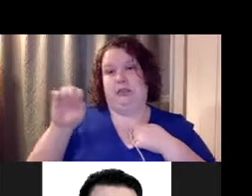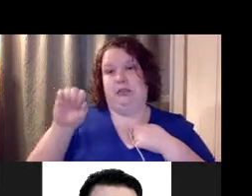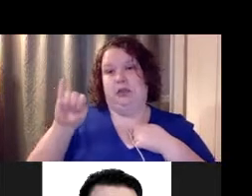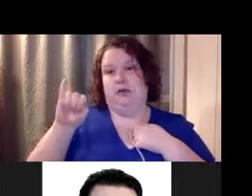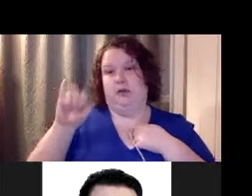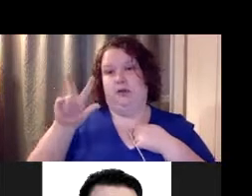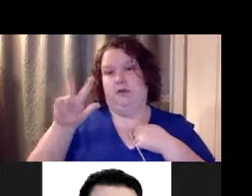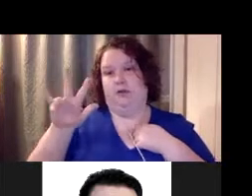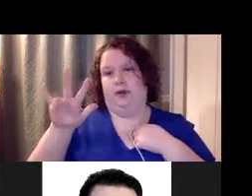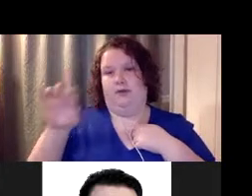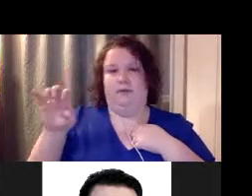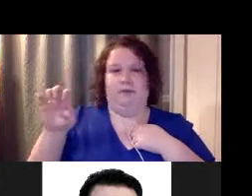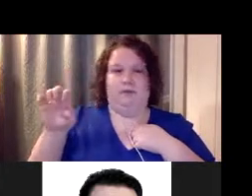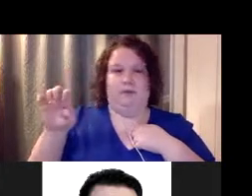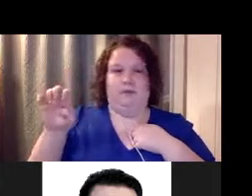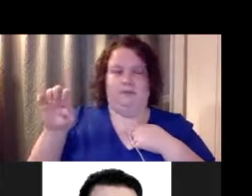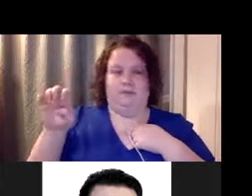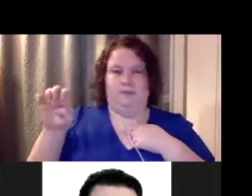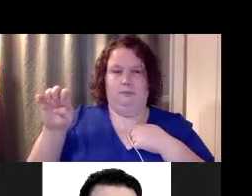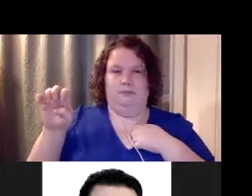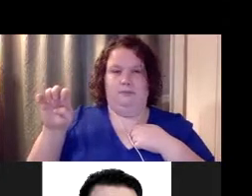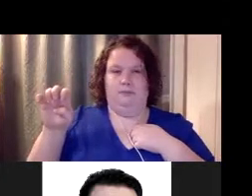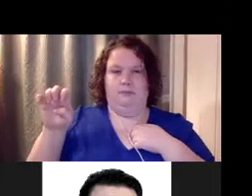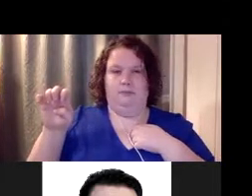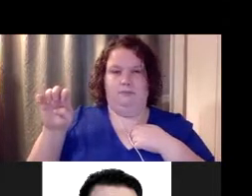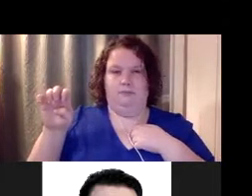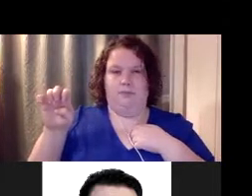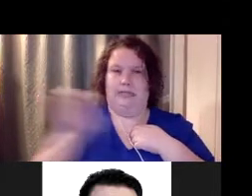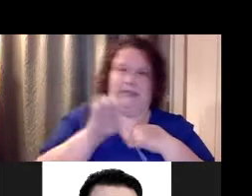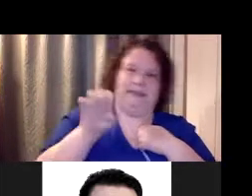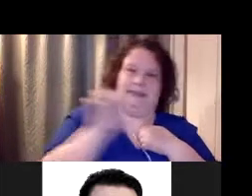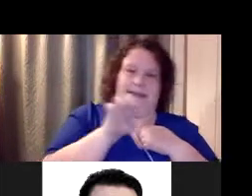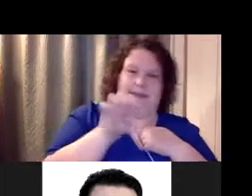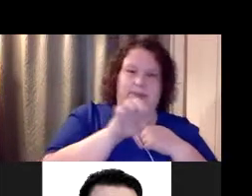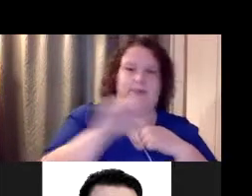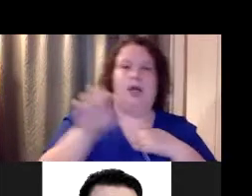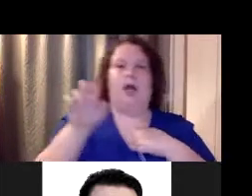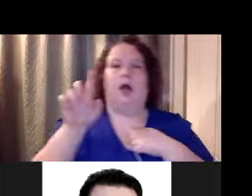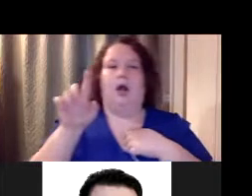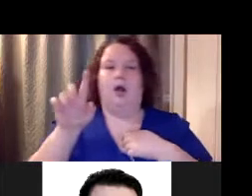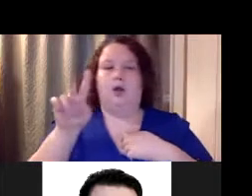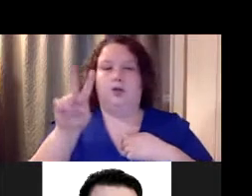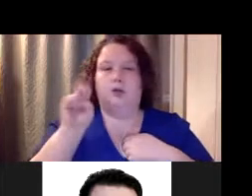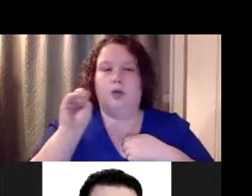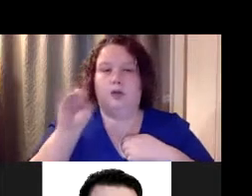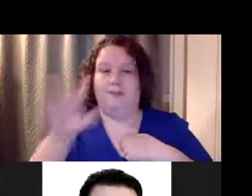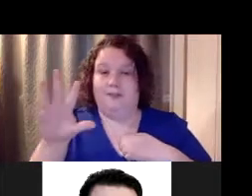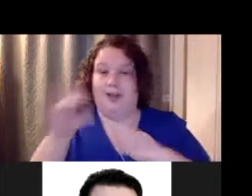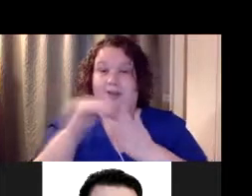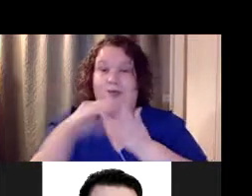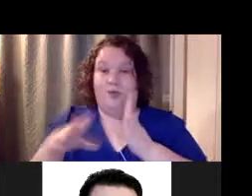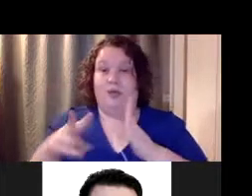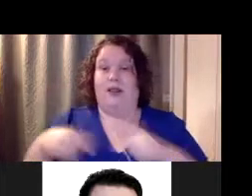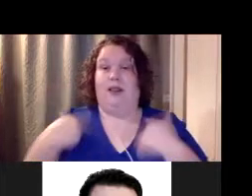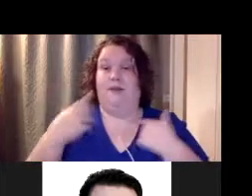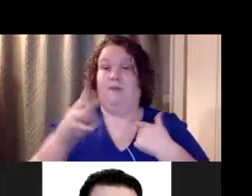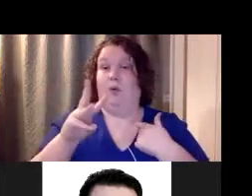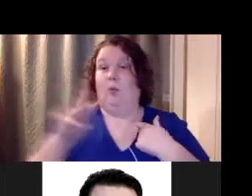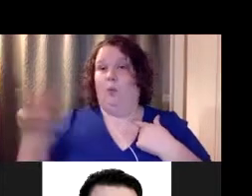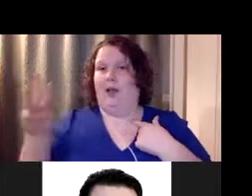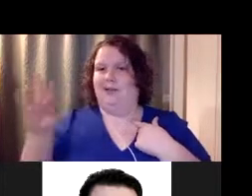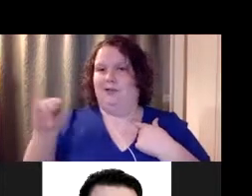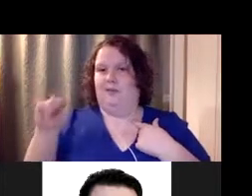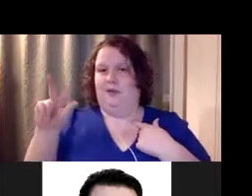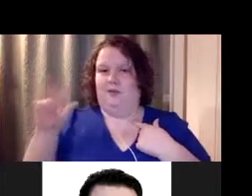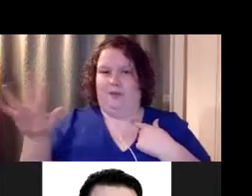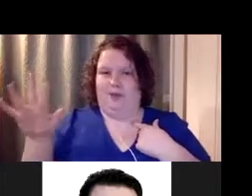area. There's about 205 students that live west of I-35. And there's about 40 students.